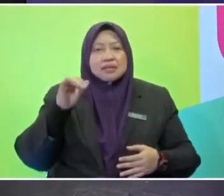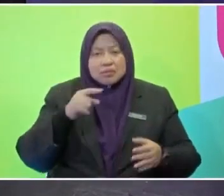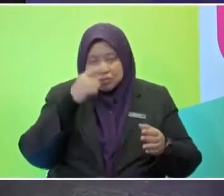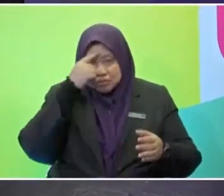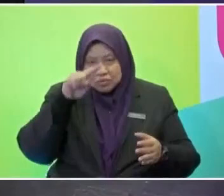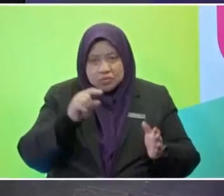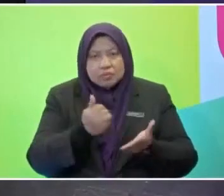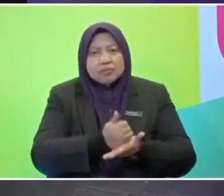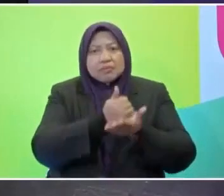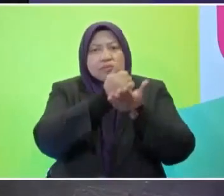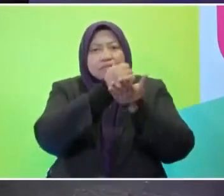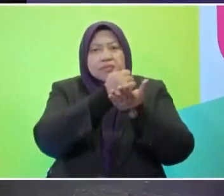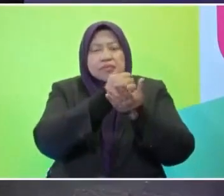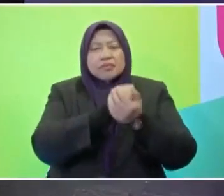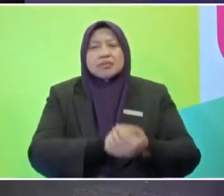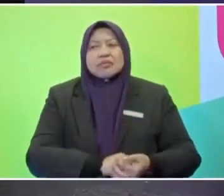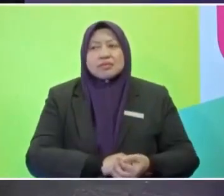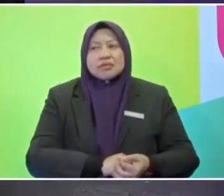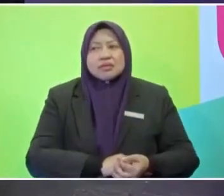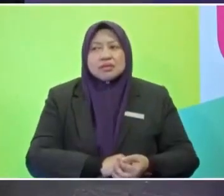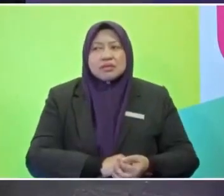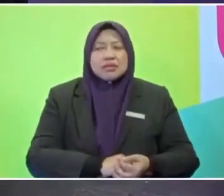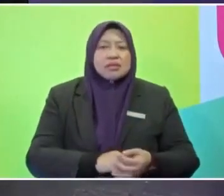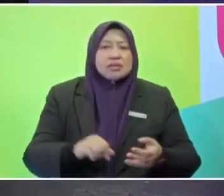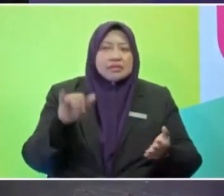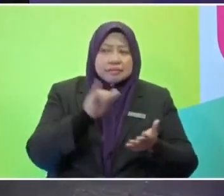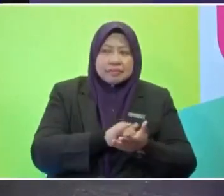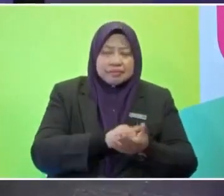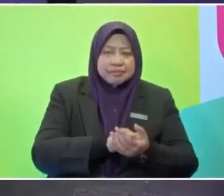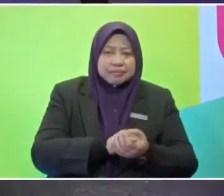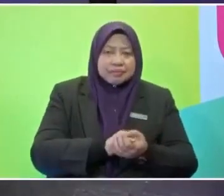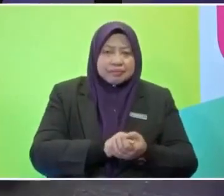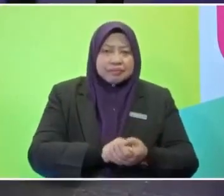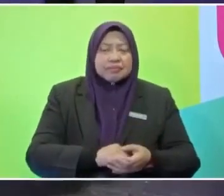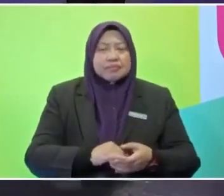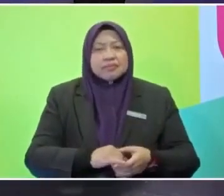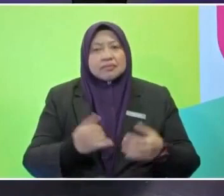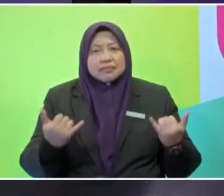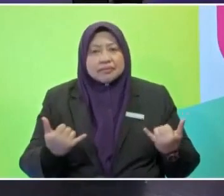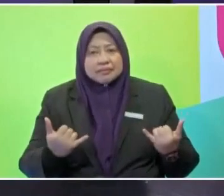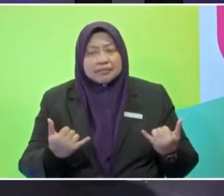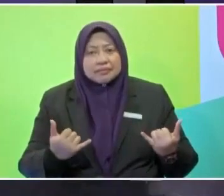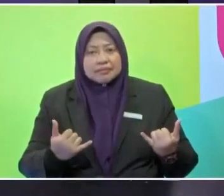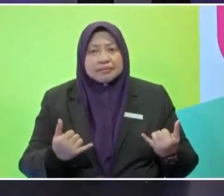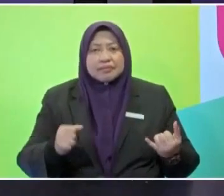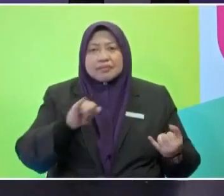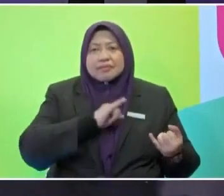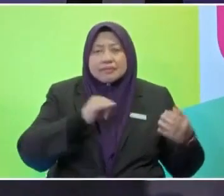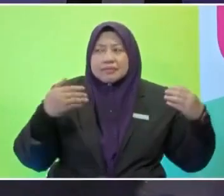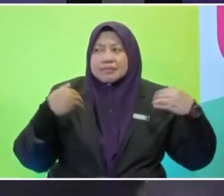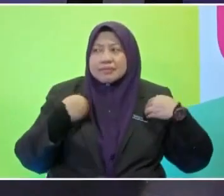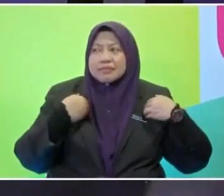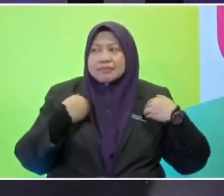All right. Okay. So here it goes. Yes. Mm-hmm. So, What I have here is